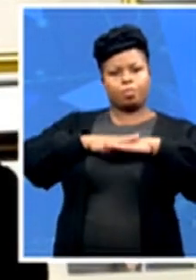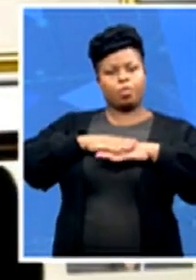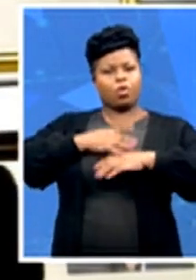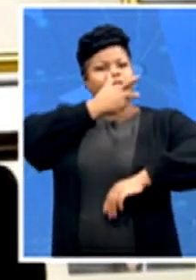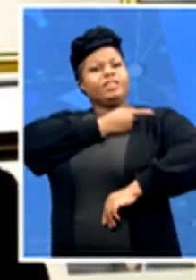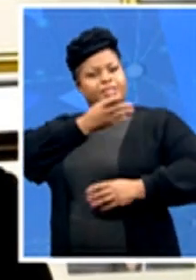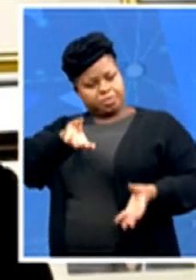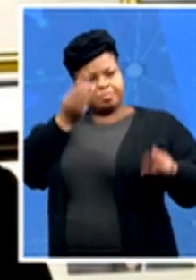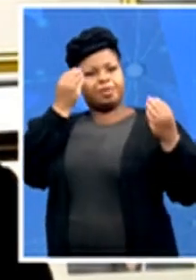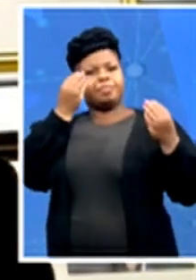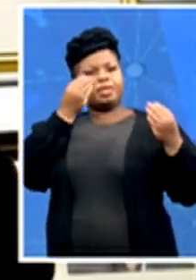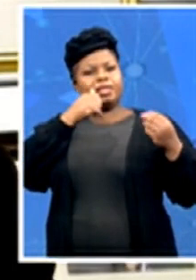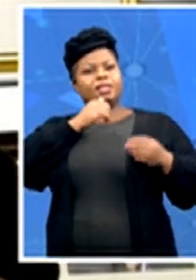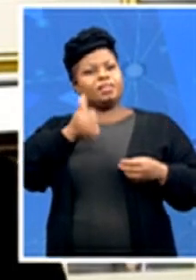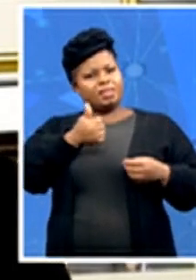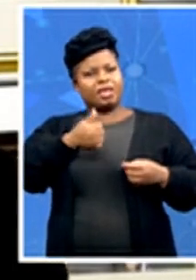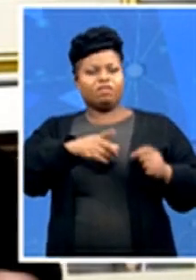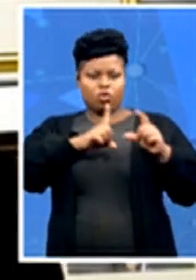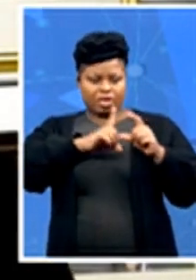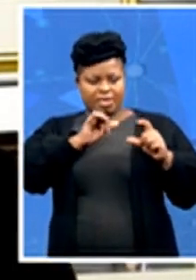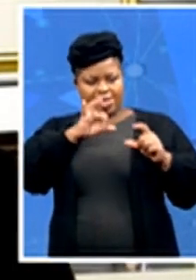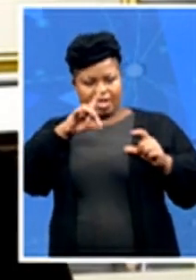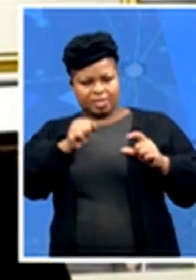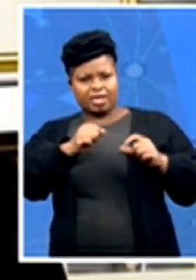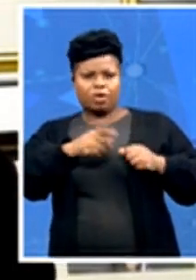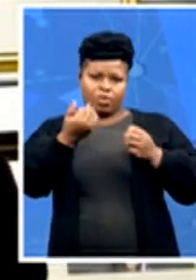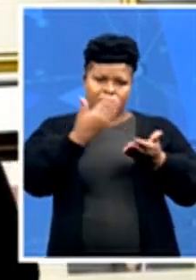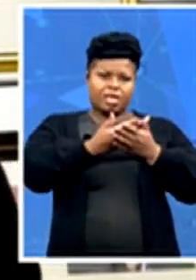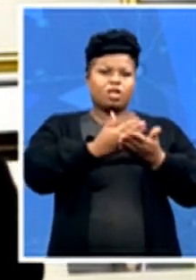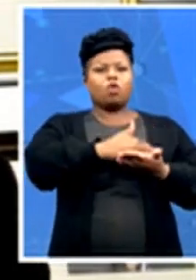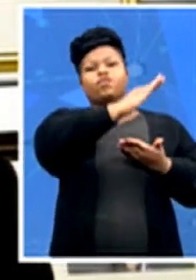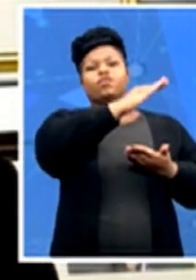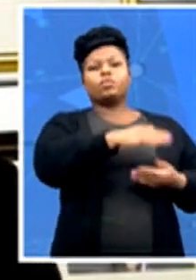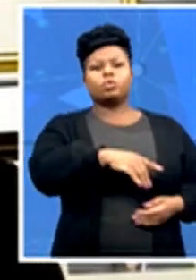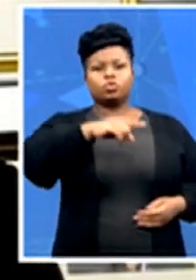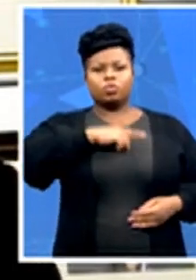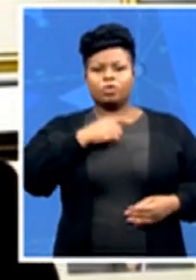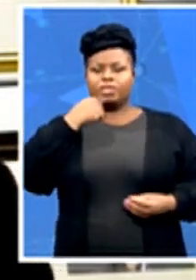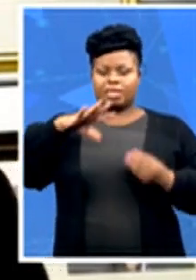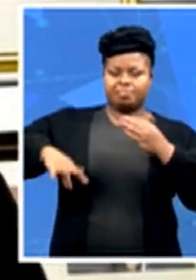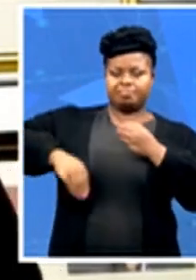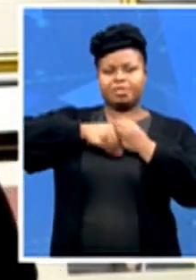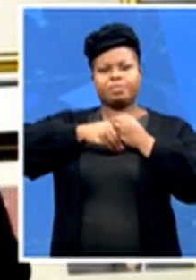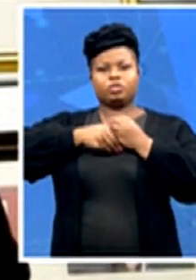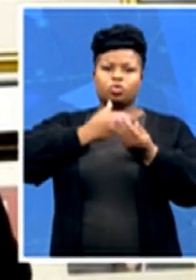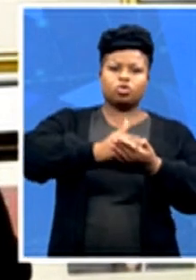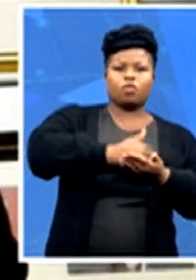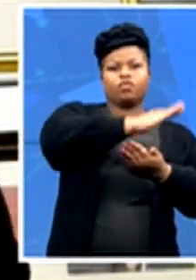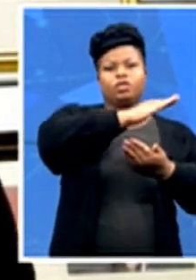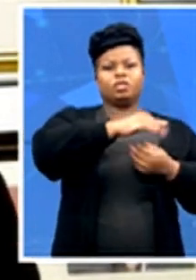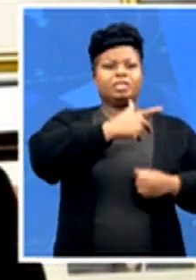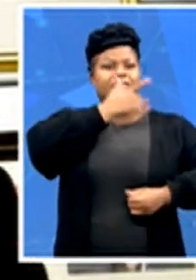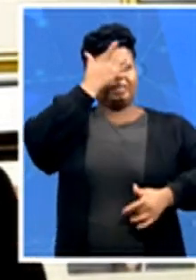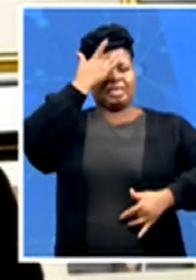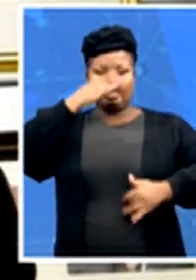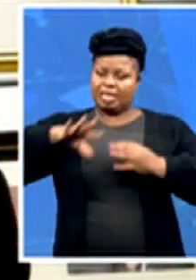Delta variant. We call it a heterologous boost. Now, those vaccines haven't been made yet, but that's the whole